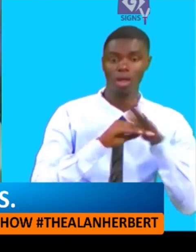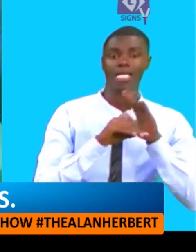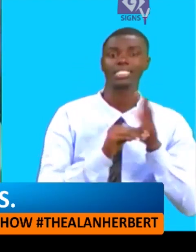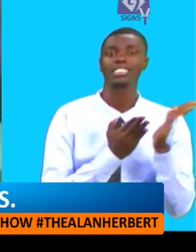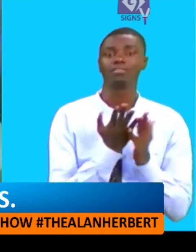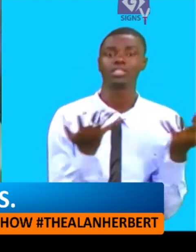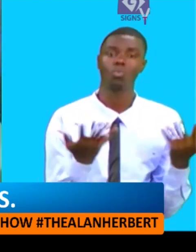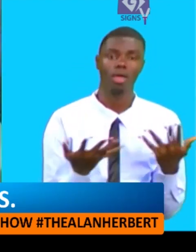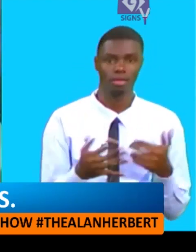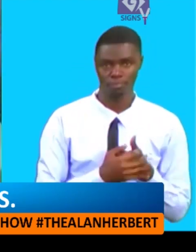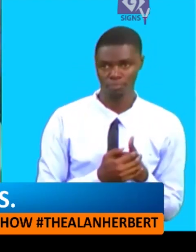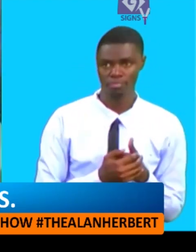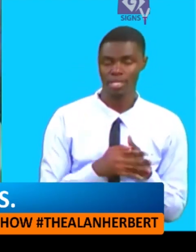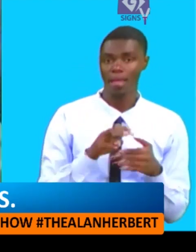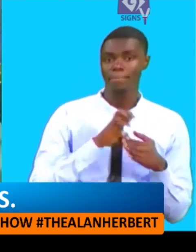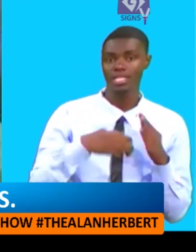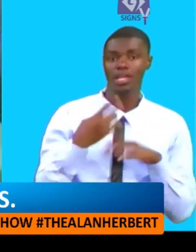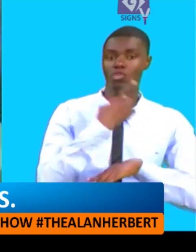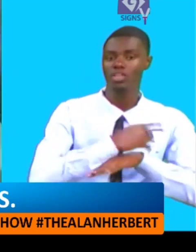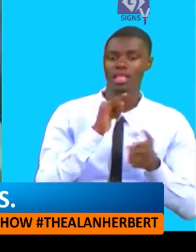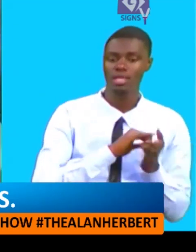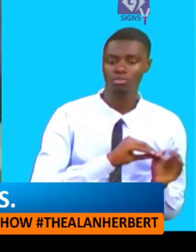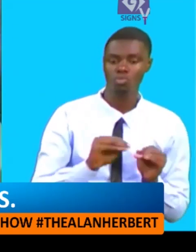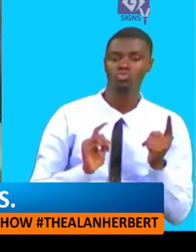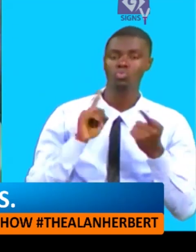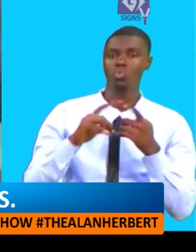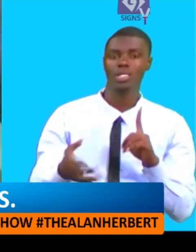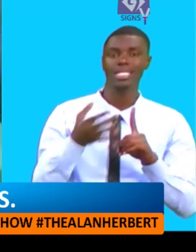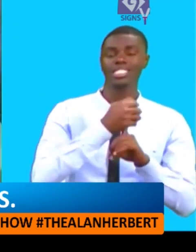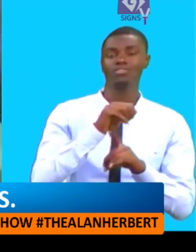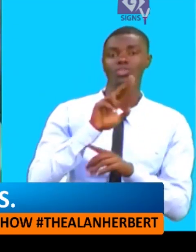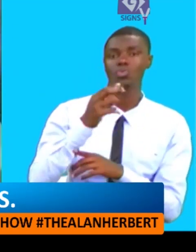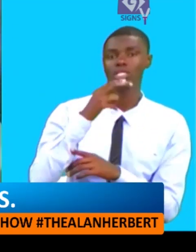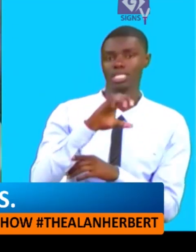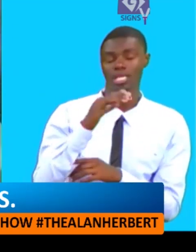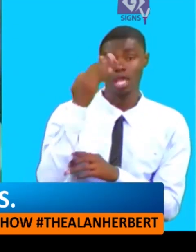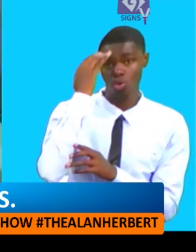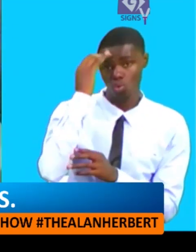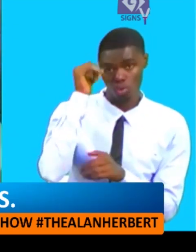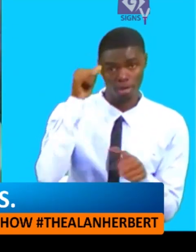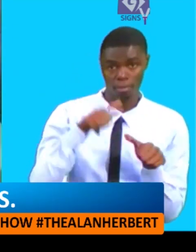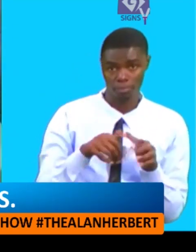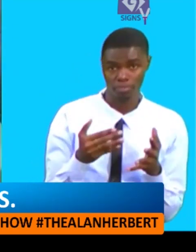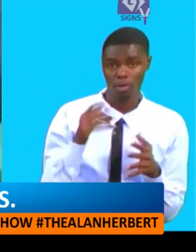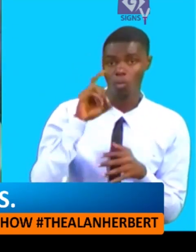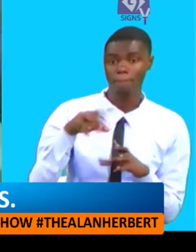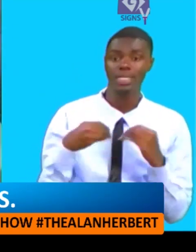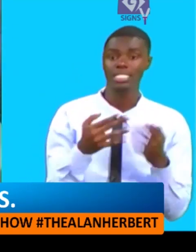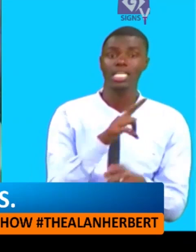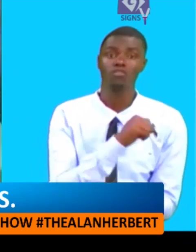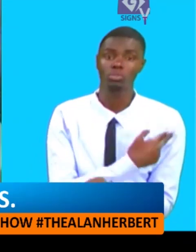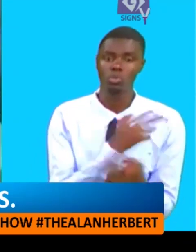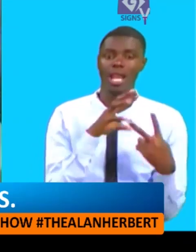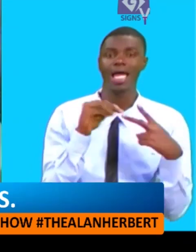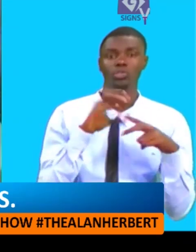access these particular services. So by the end of the day, that moves towards achieving UHC. because remember we also have to give the hospitals